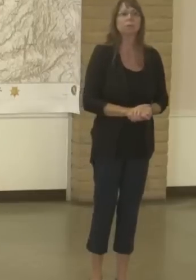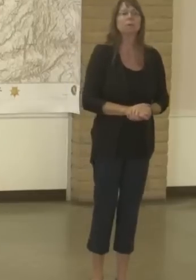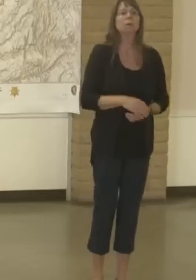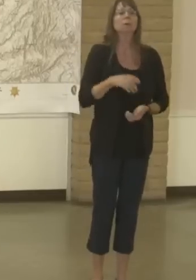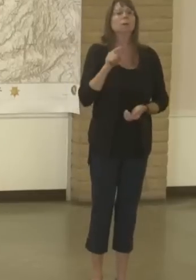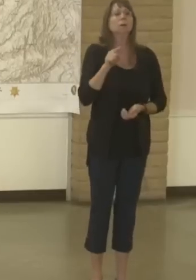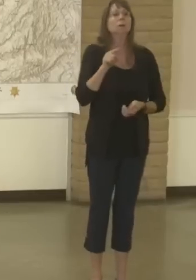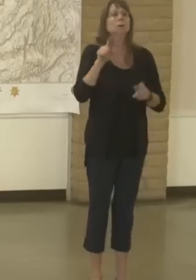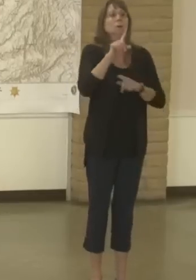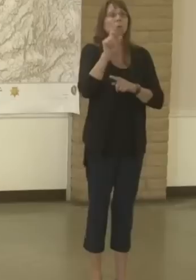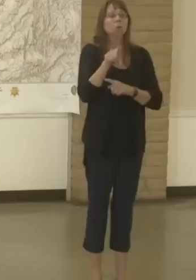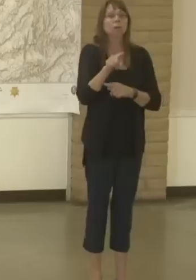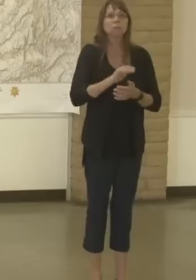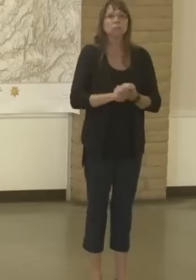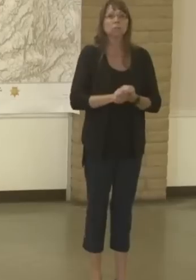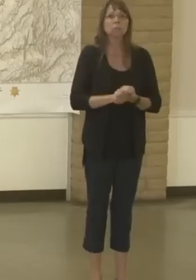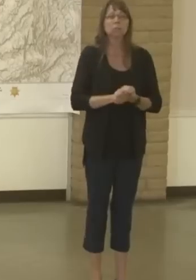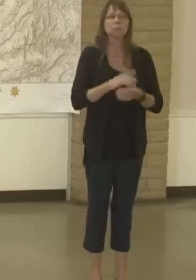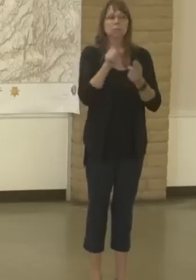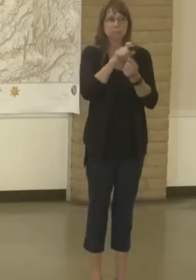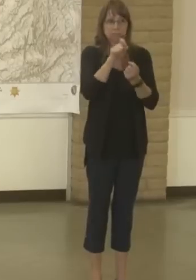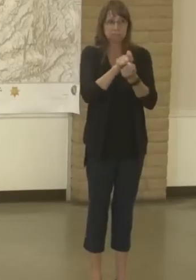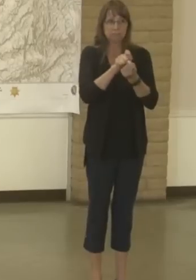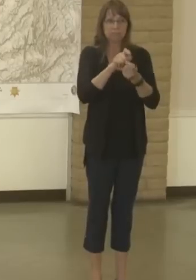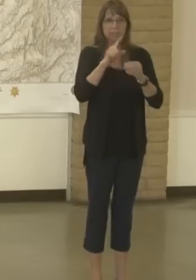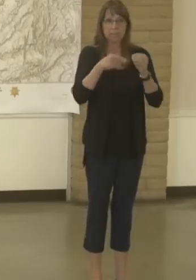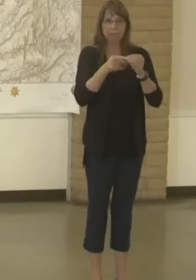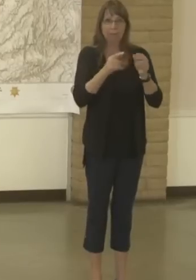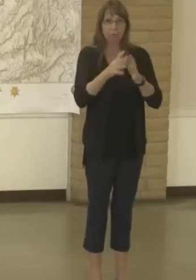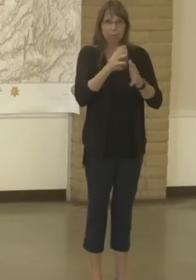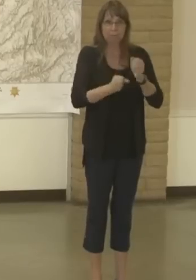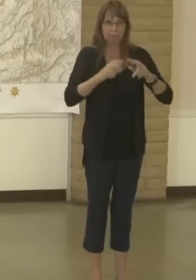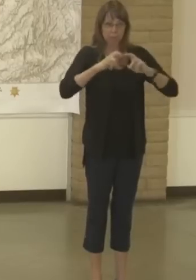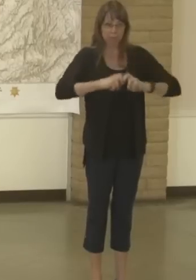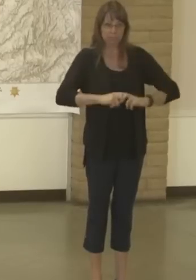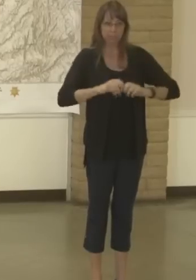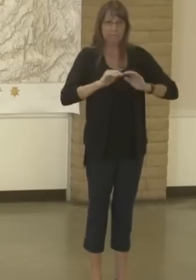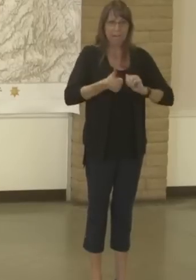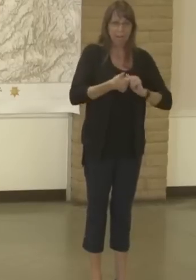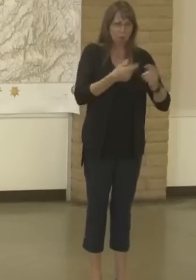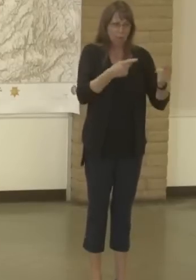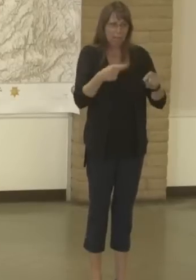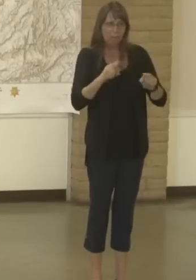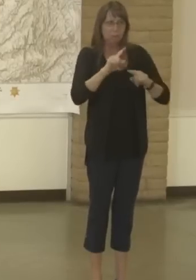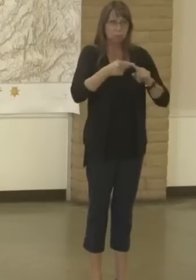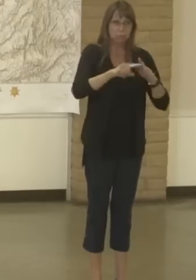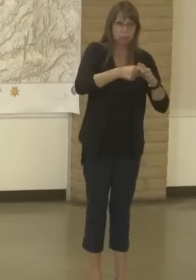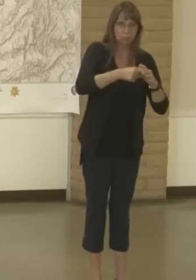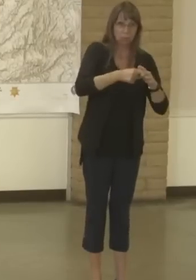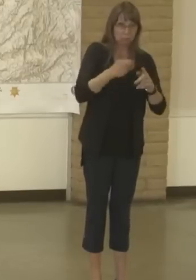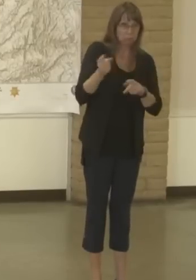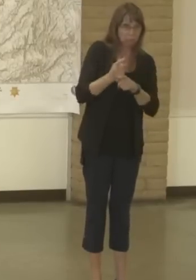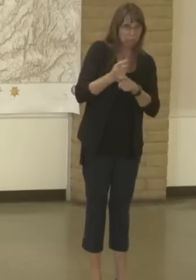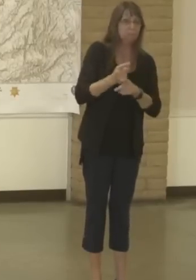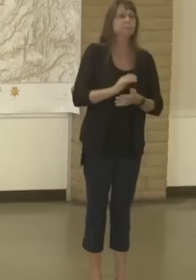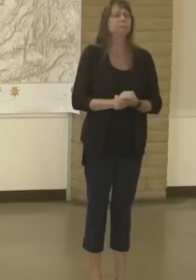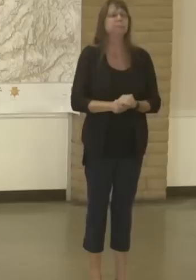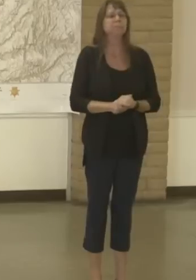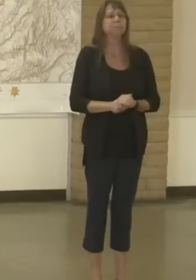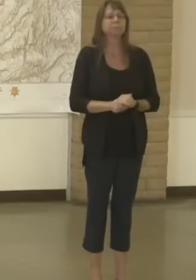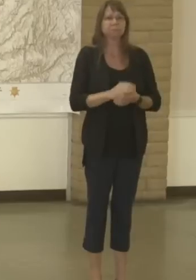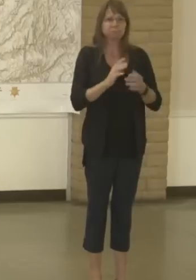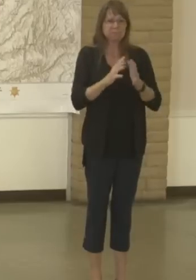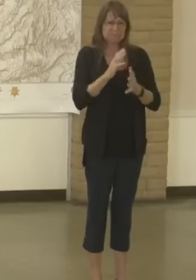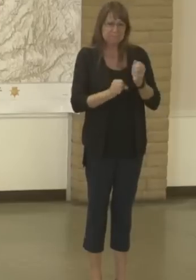Yep, so the question was specifically about damage assessment, how they take place and when they start, correct? So the